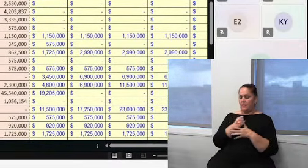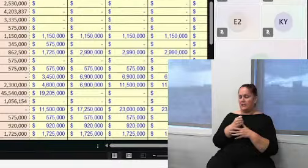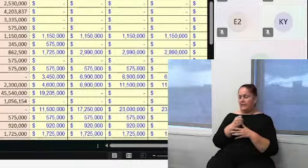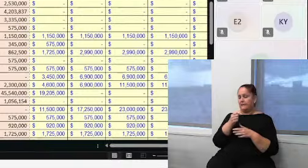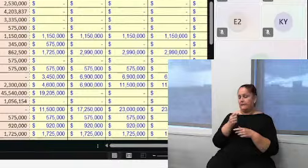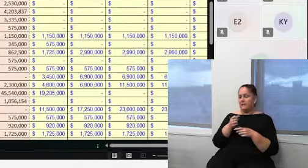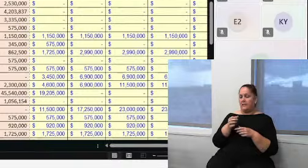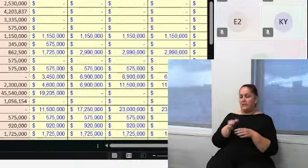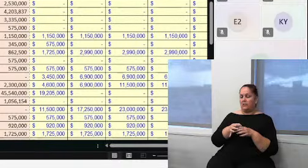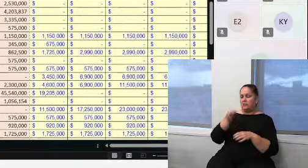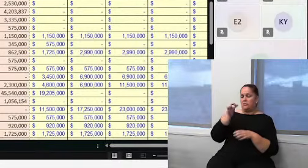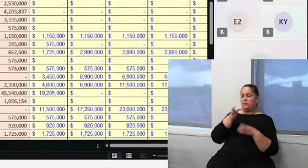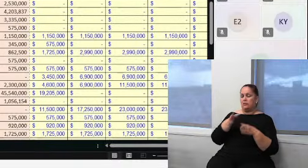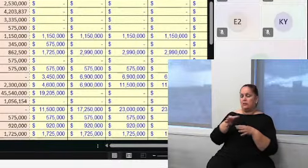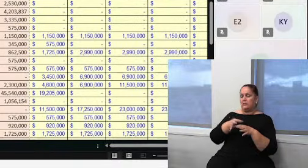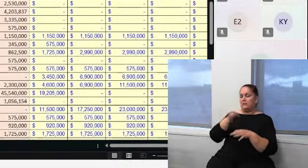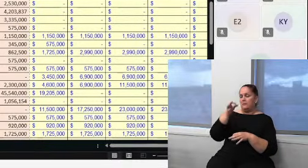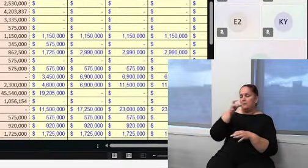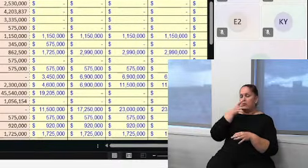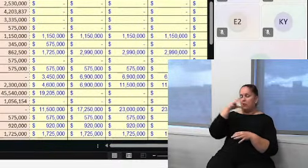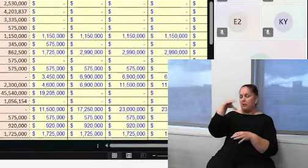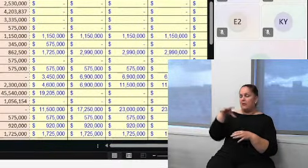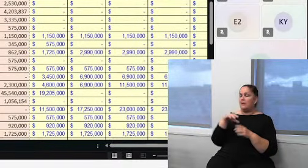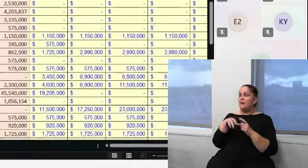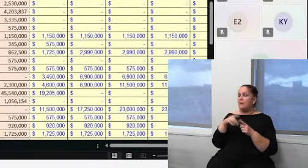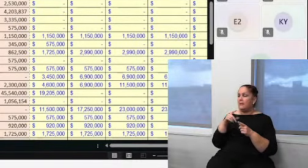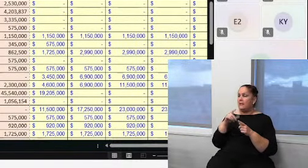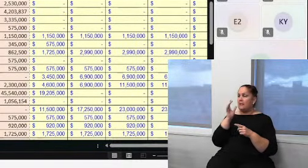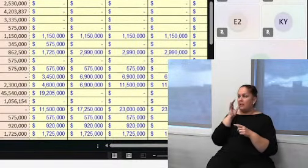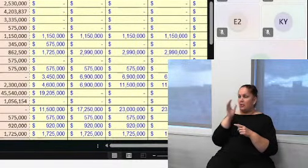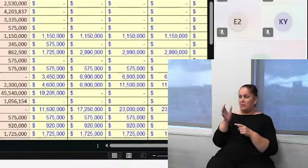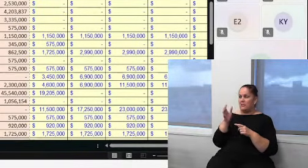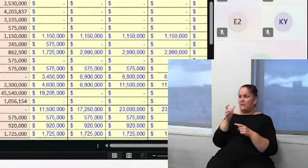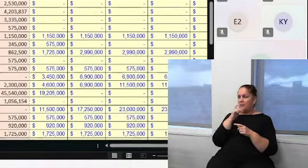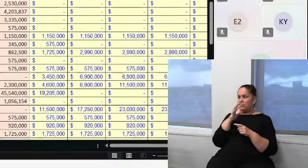to prioritize a street pole versus a T&D